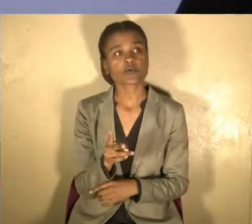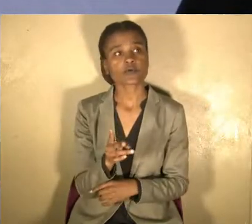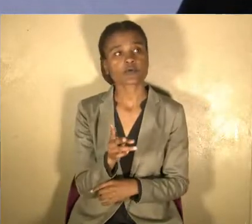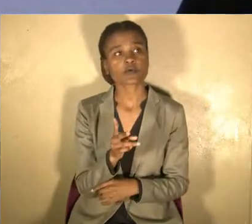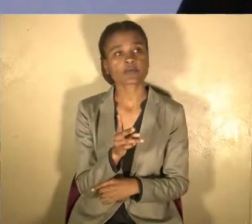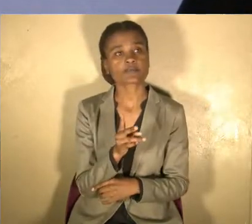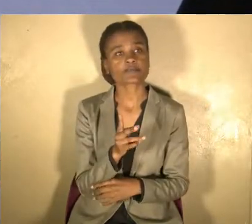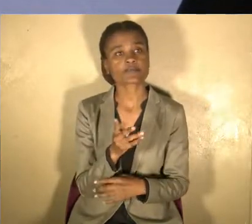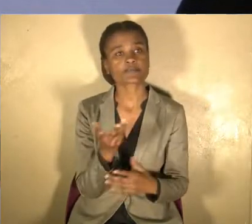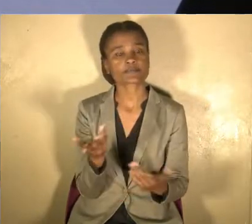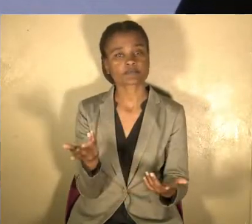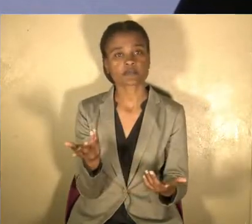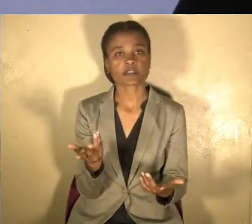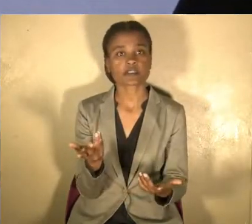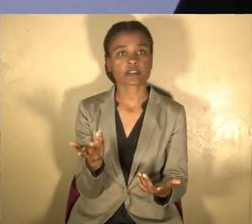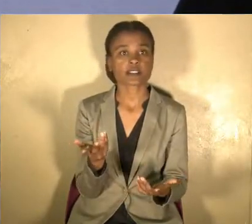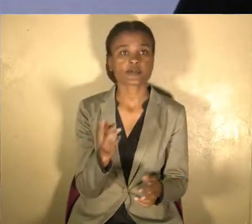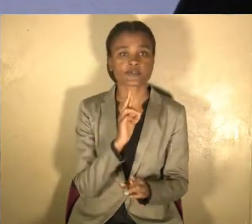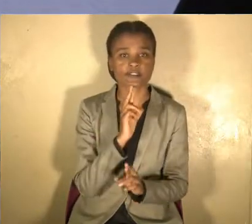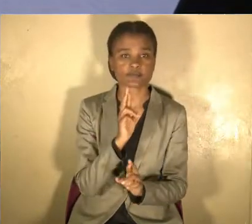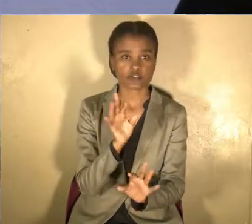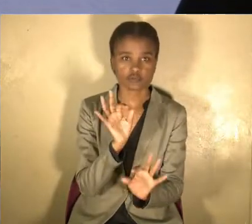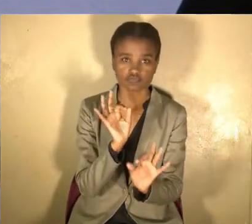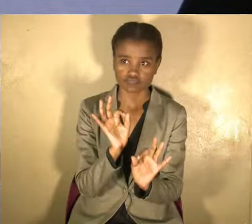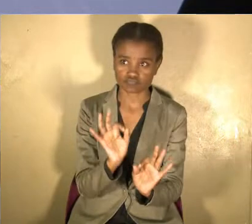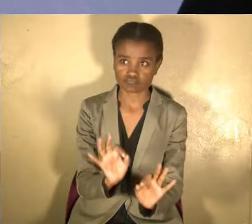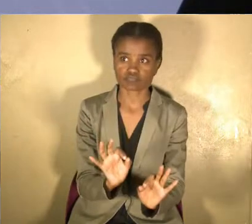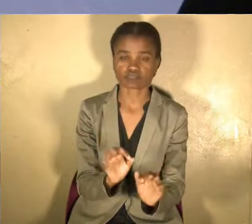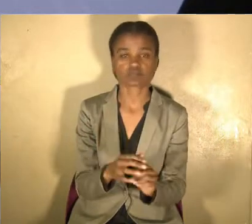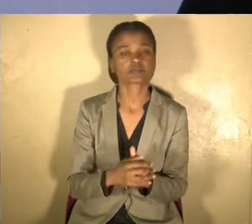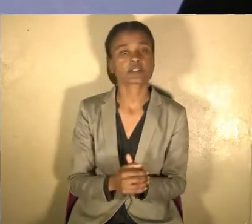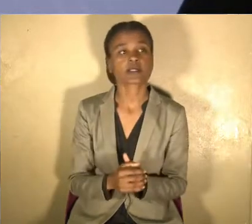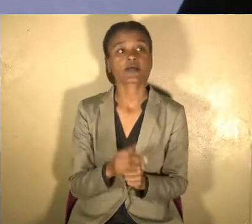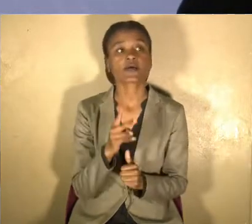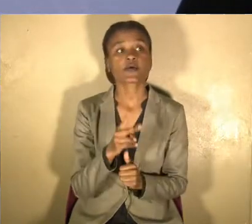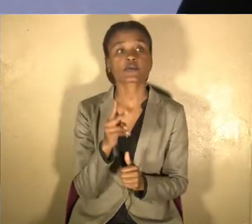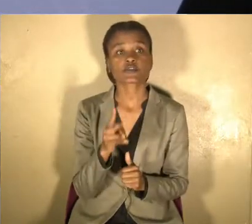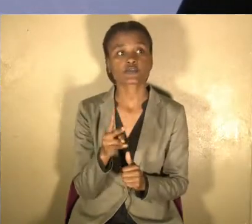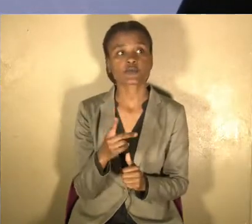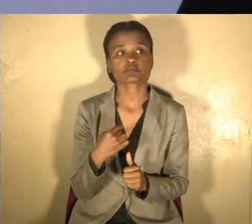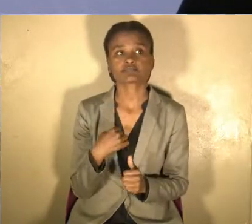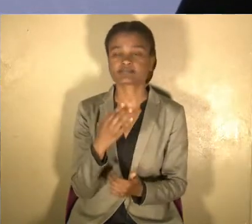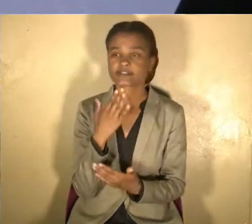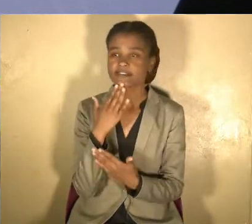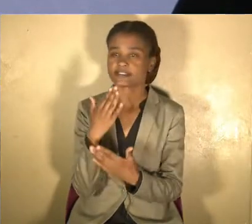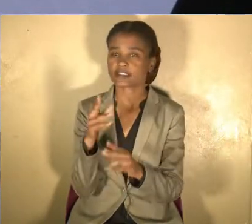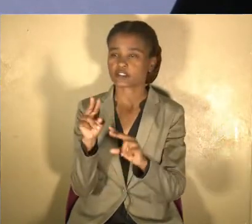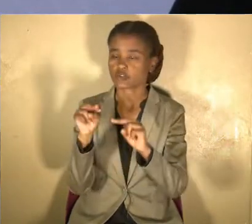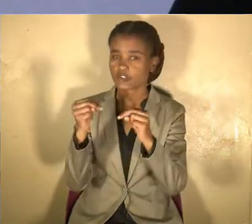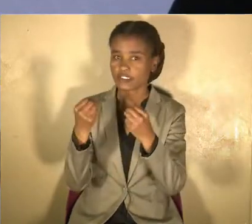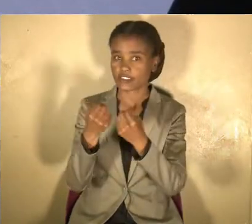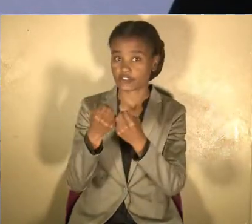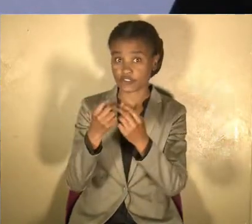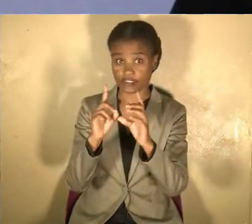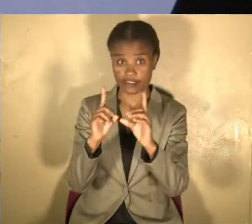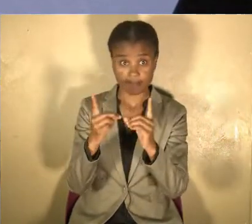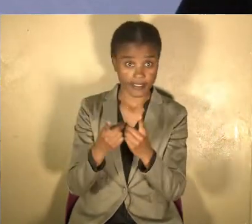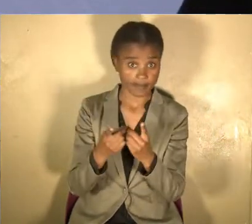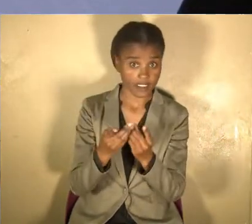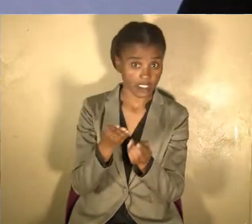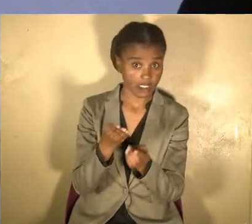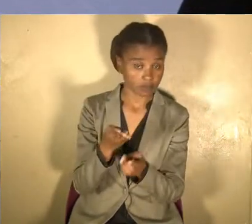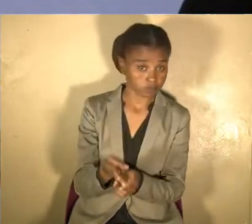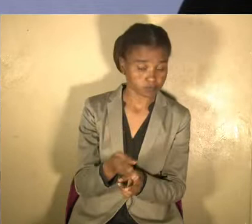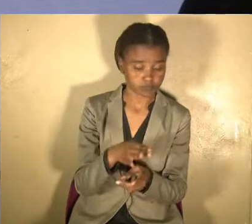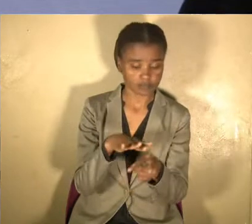relevant responses. We'll also like to thank the National Department for being with us here and all the directors in all